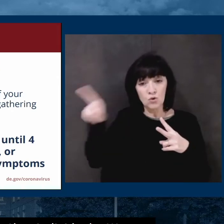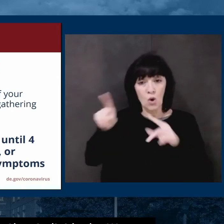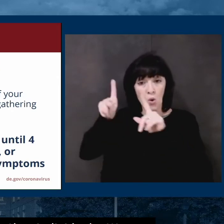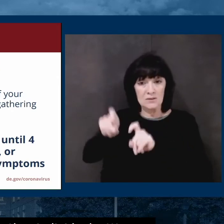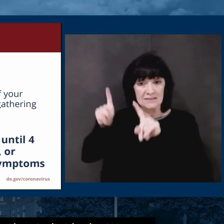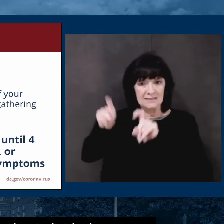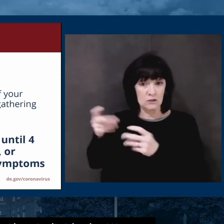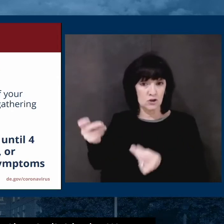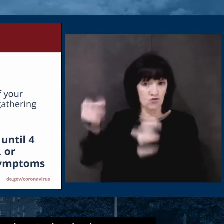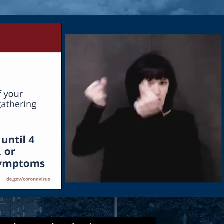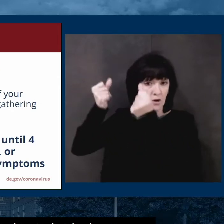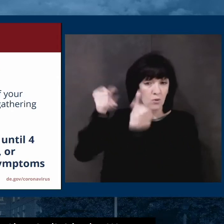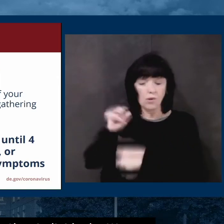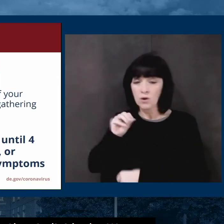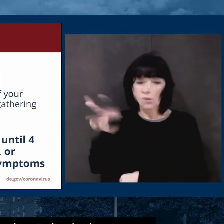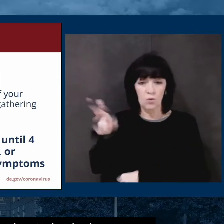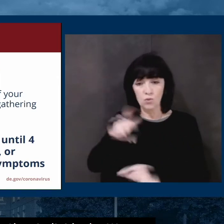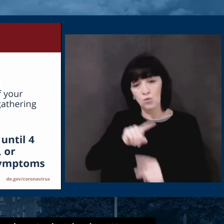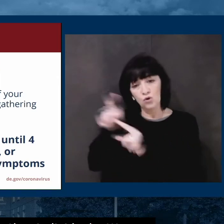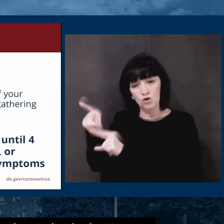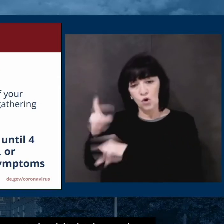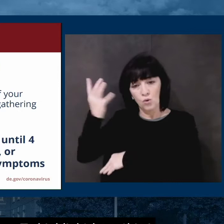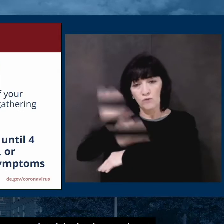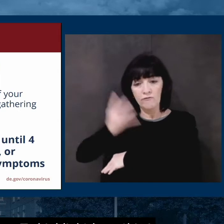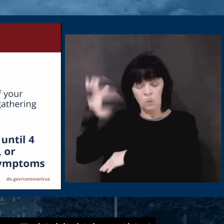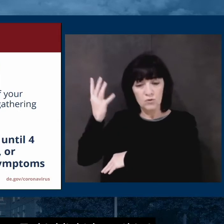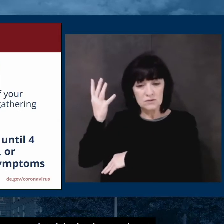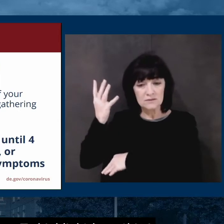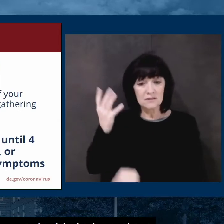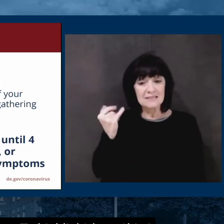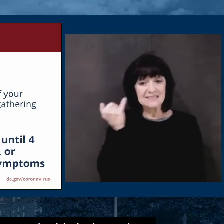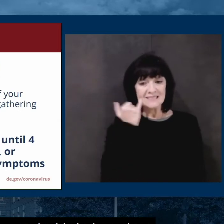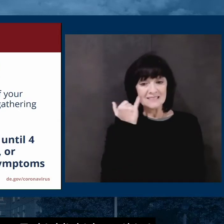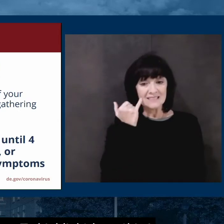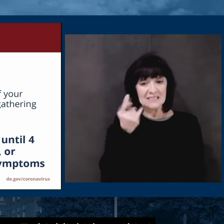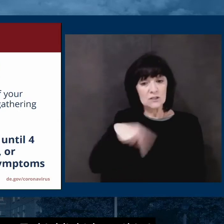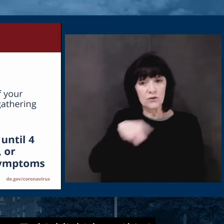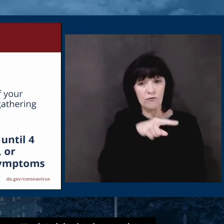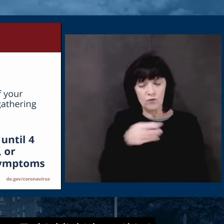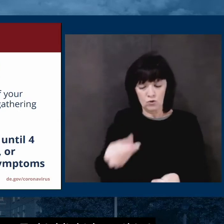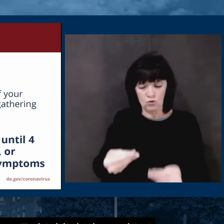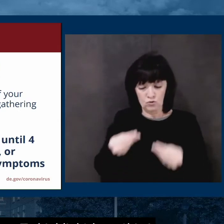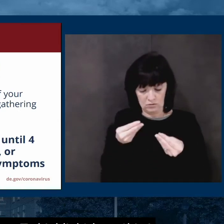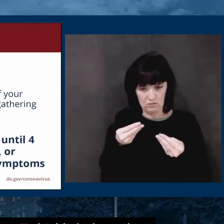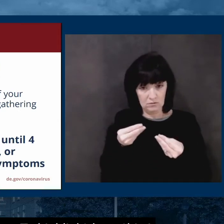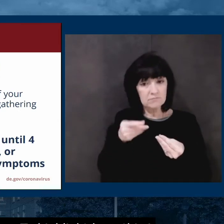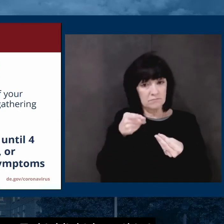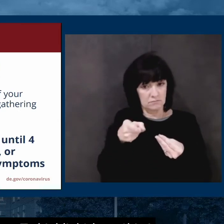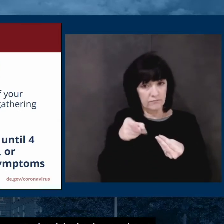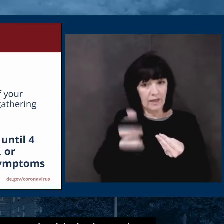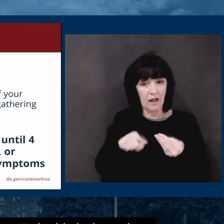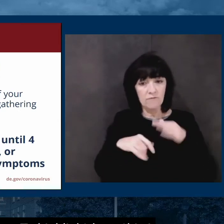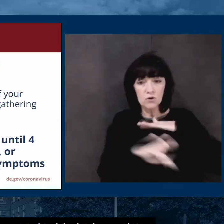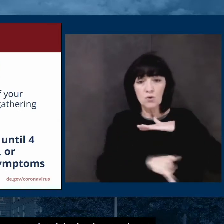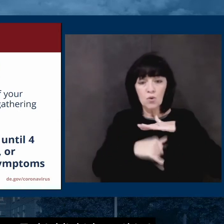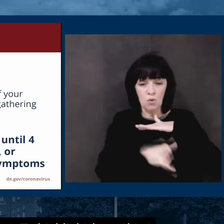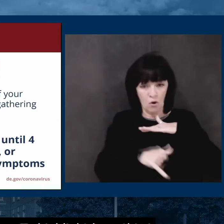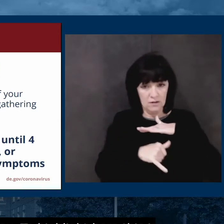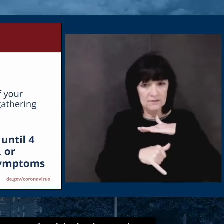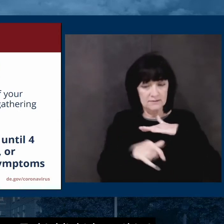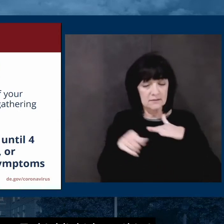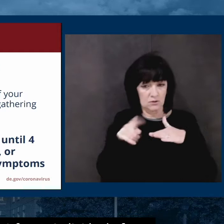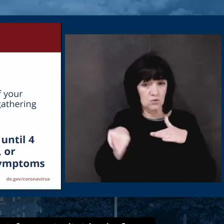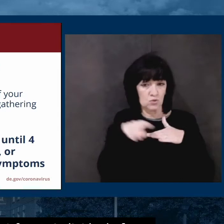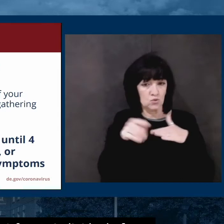distinct from if you were recommended to quarantine as a close contact of a positive individual for COVID-19. In that case, you'd be recommended